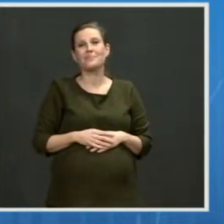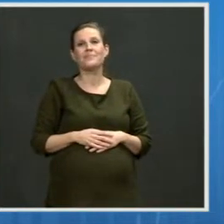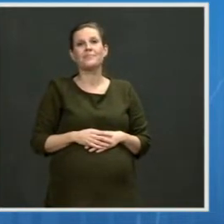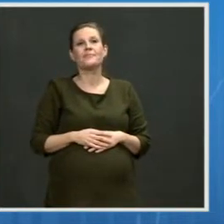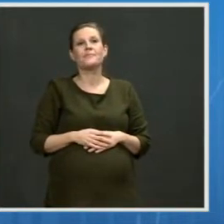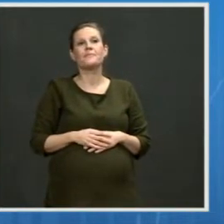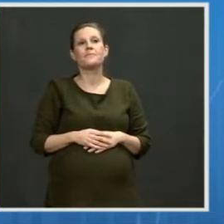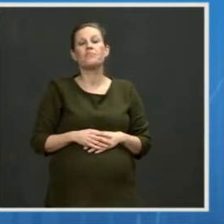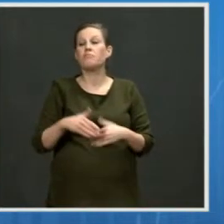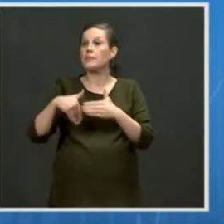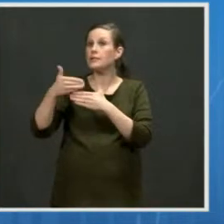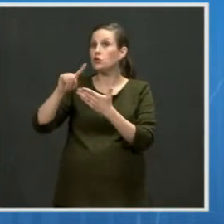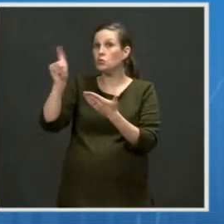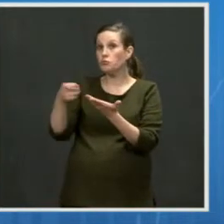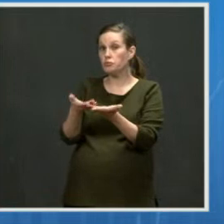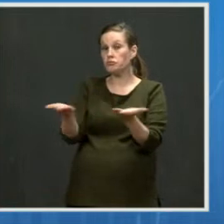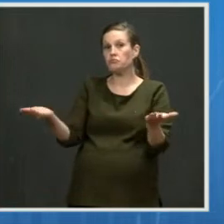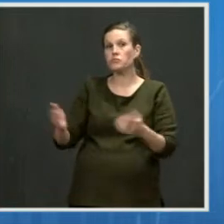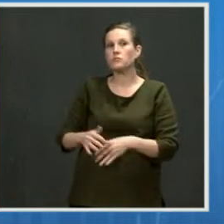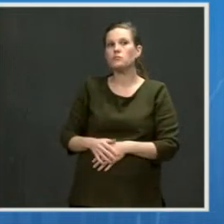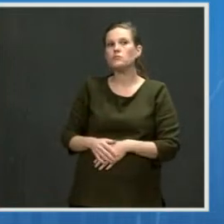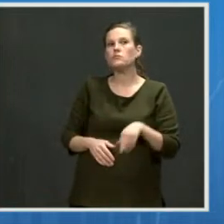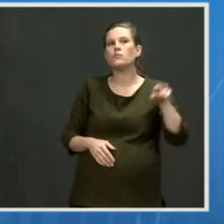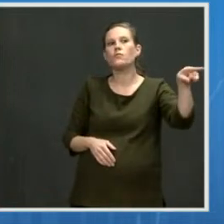Sharon Lafreniere, New York Times.